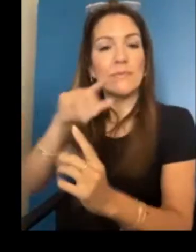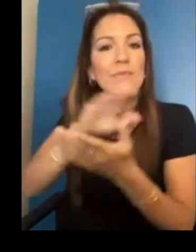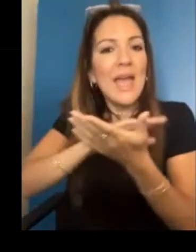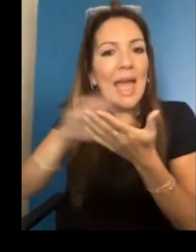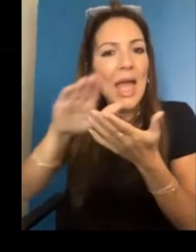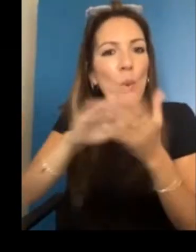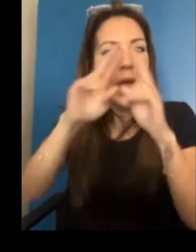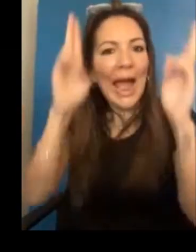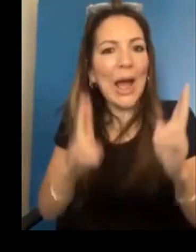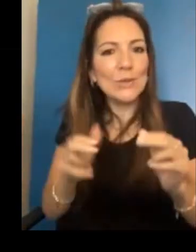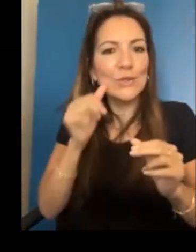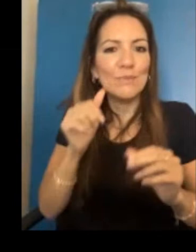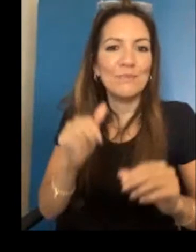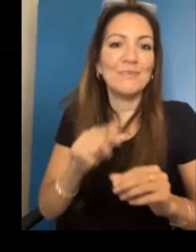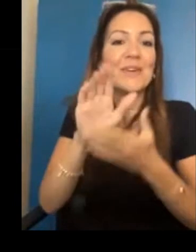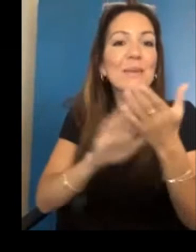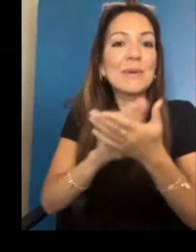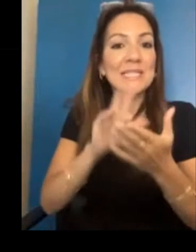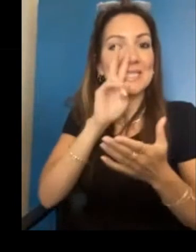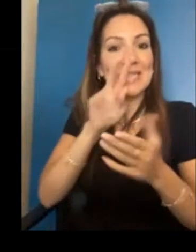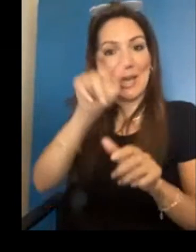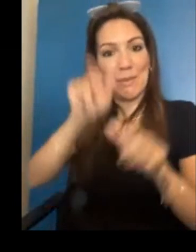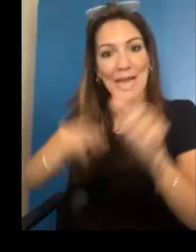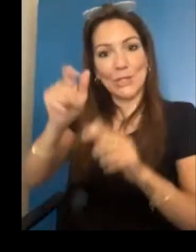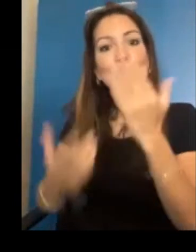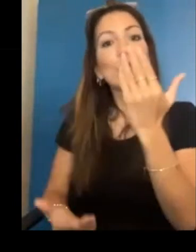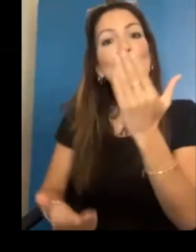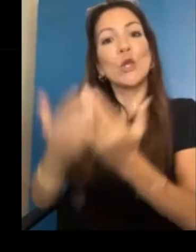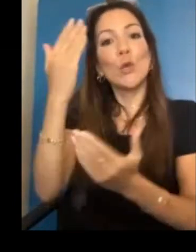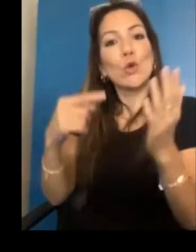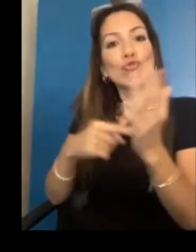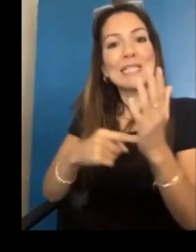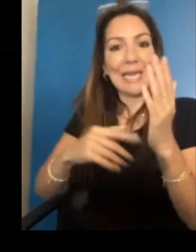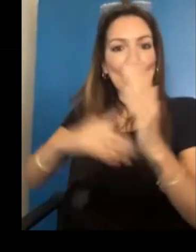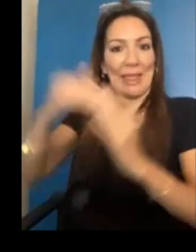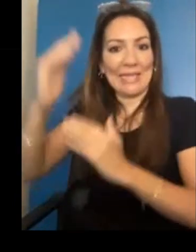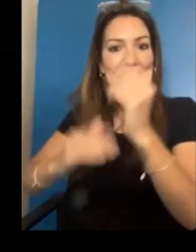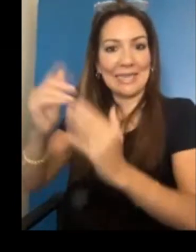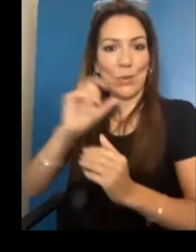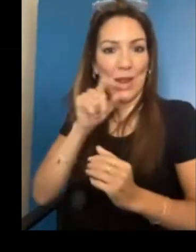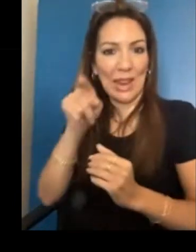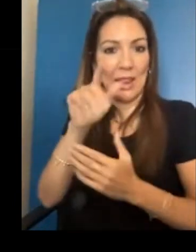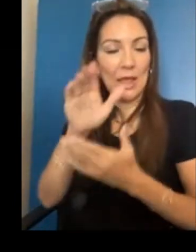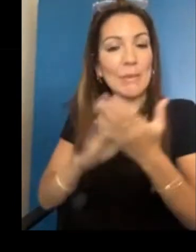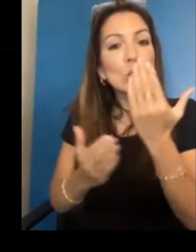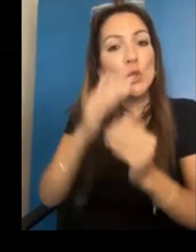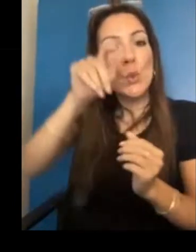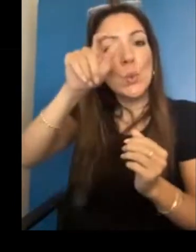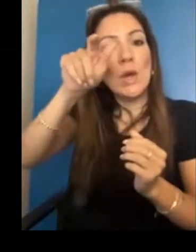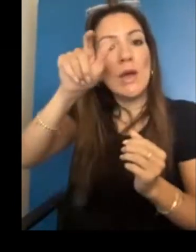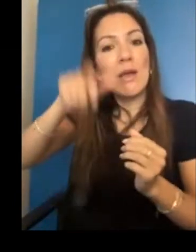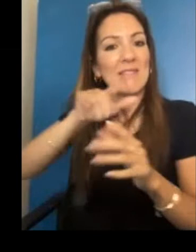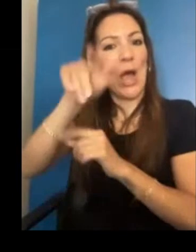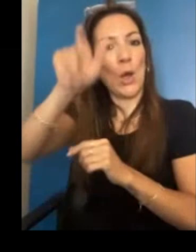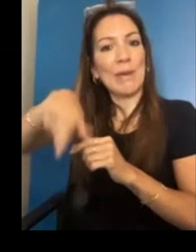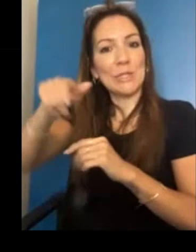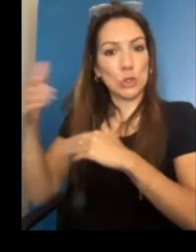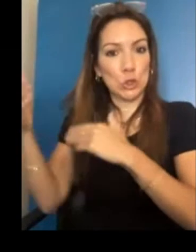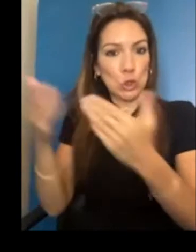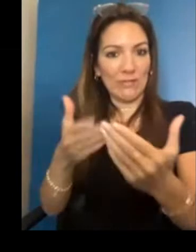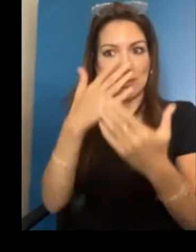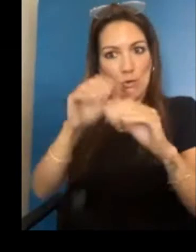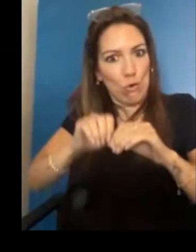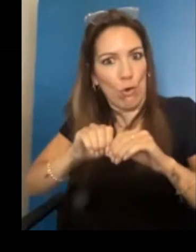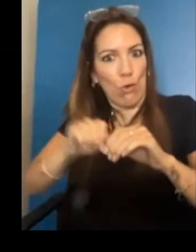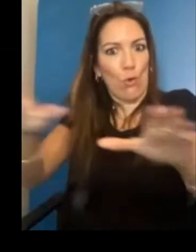House will see their patients in the new Trinity building, and the new outpatient services will formally launch on the 3rd of